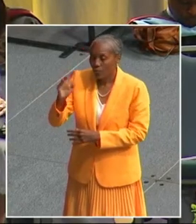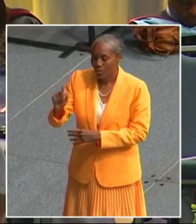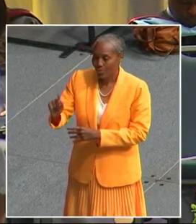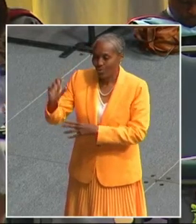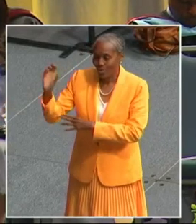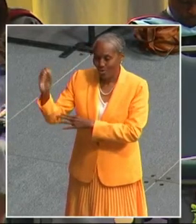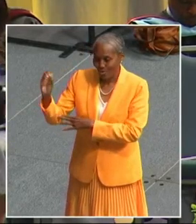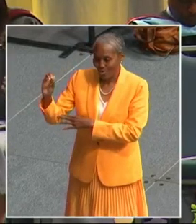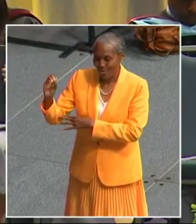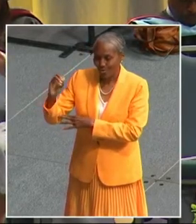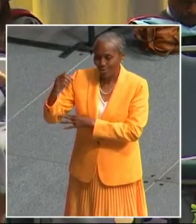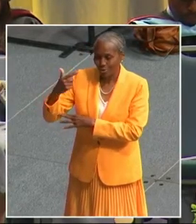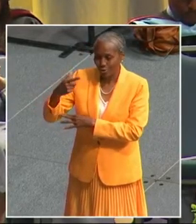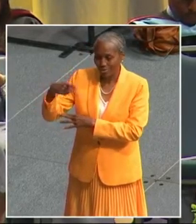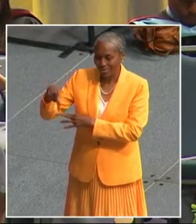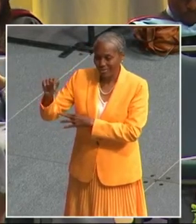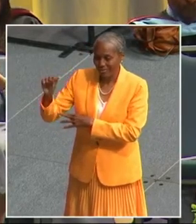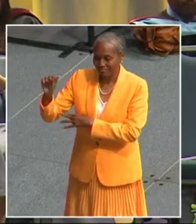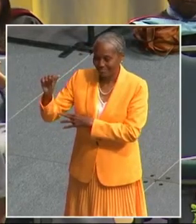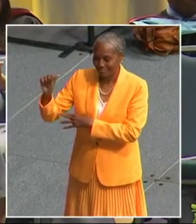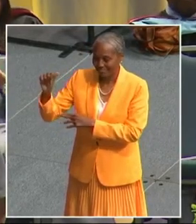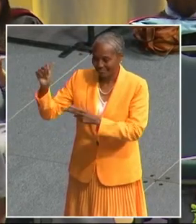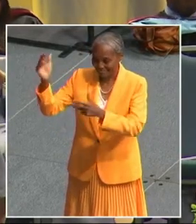4.0 GPA.